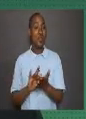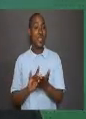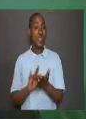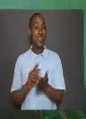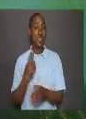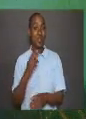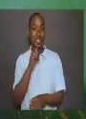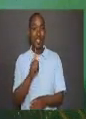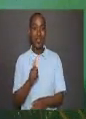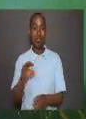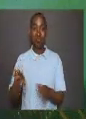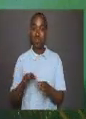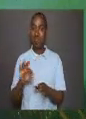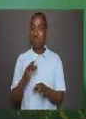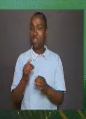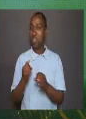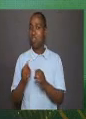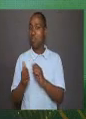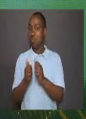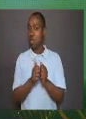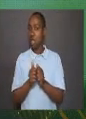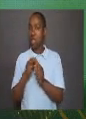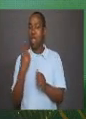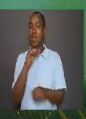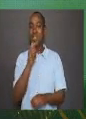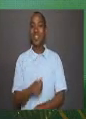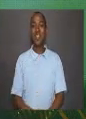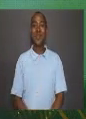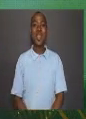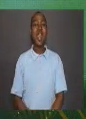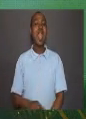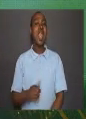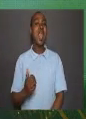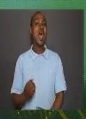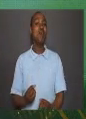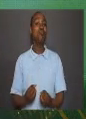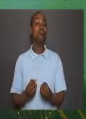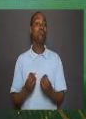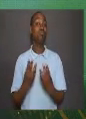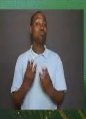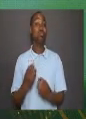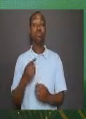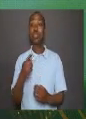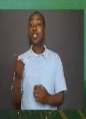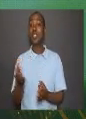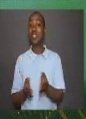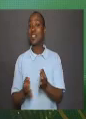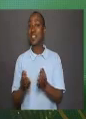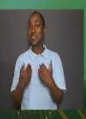needles. There are many more things that you could have written,